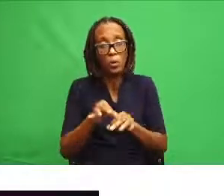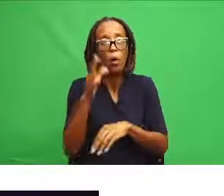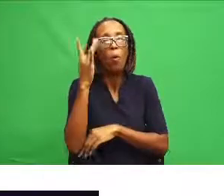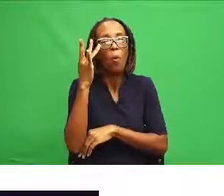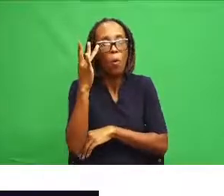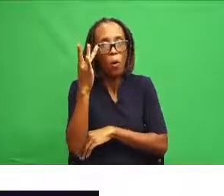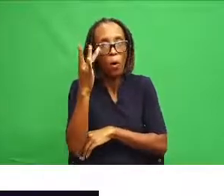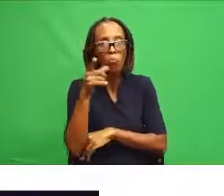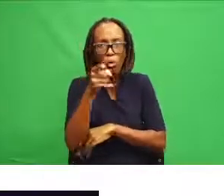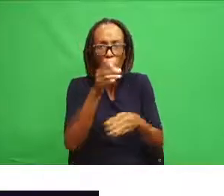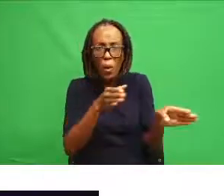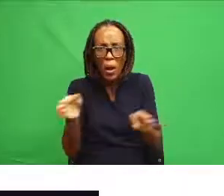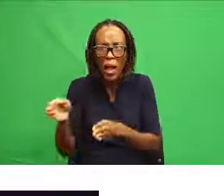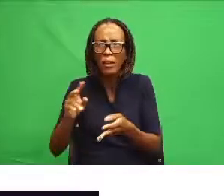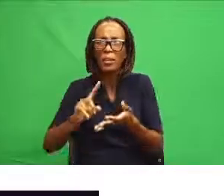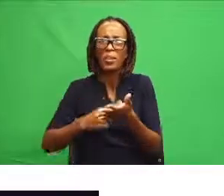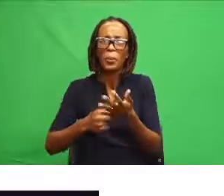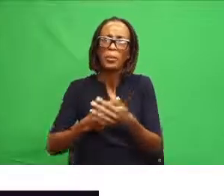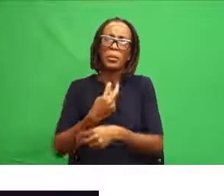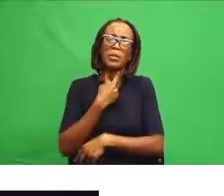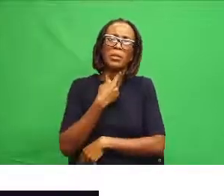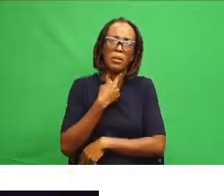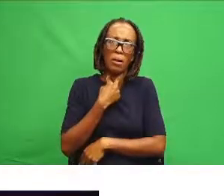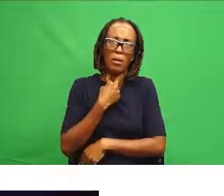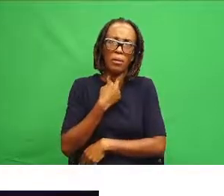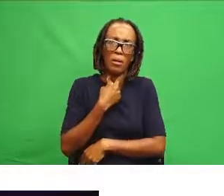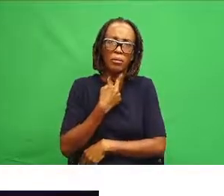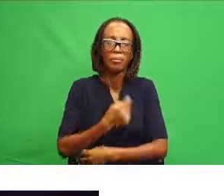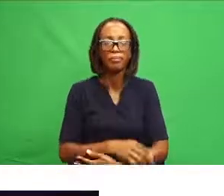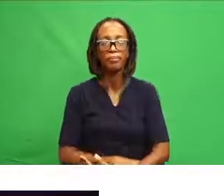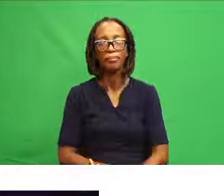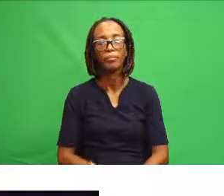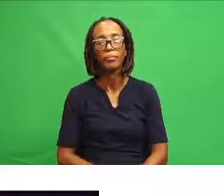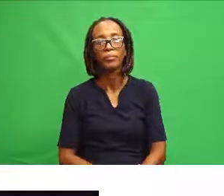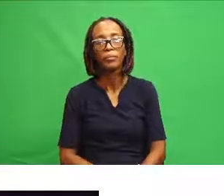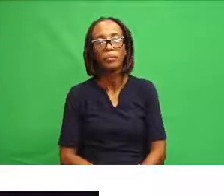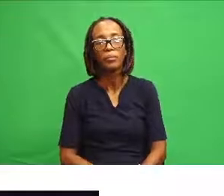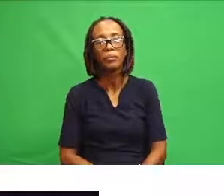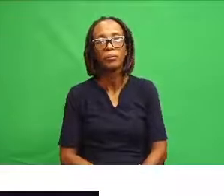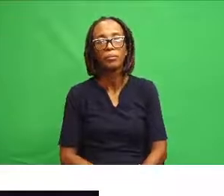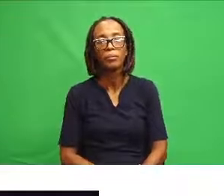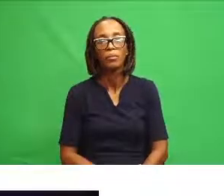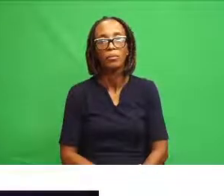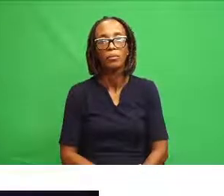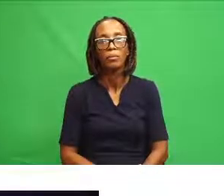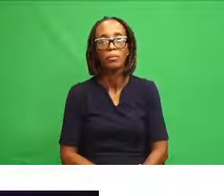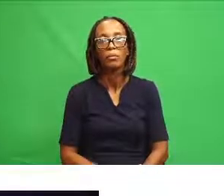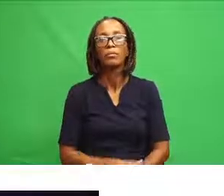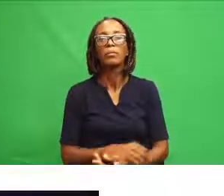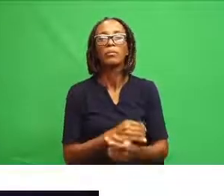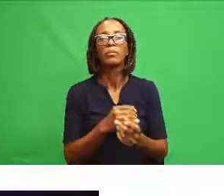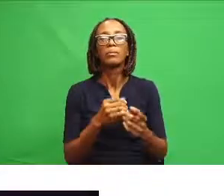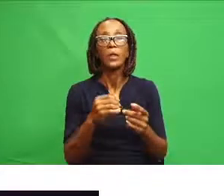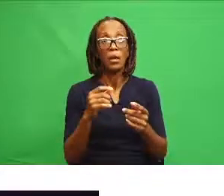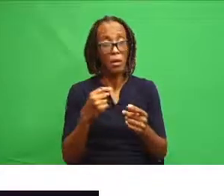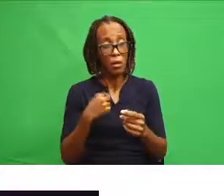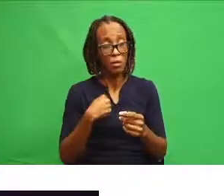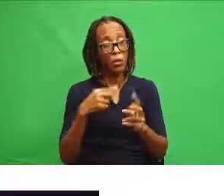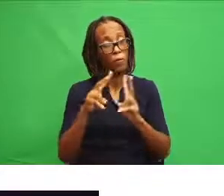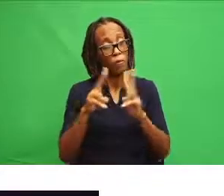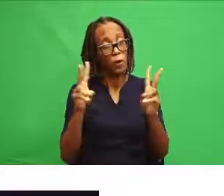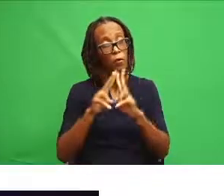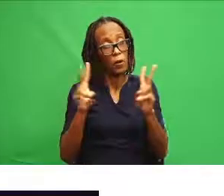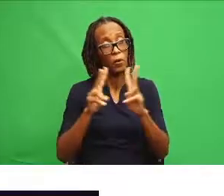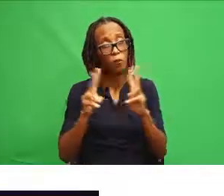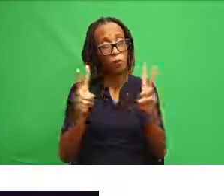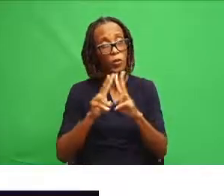best intentions could be frustrated if you overlook these little things. All right? Now, that is why I am very strong for